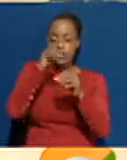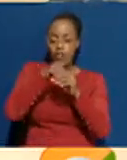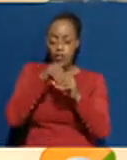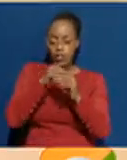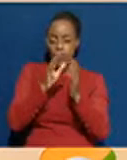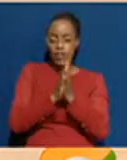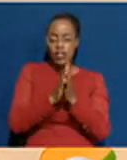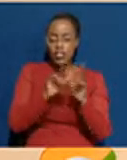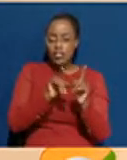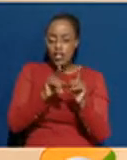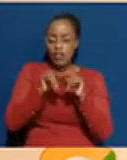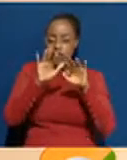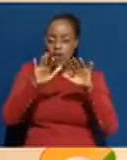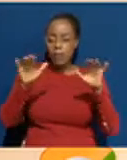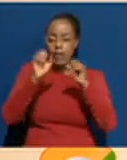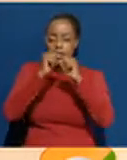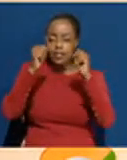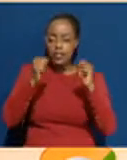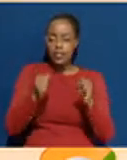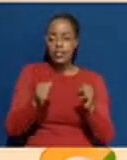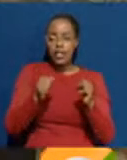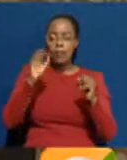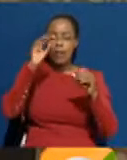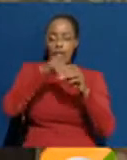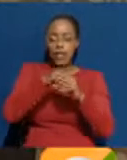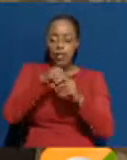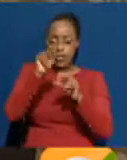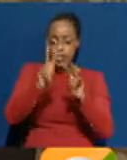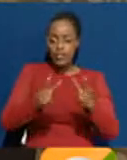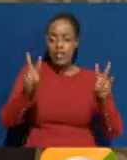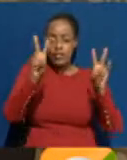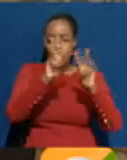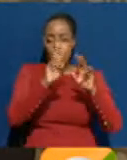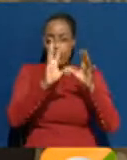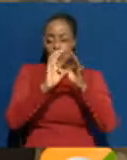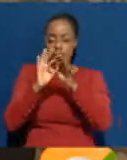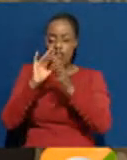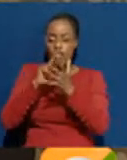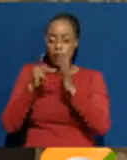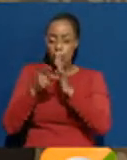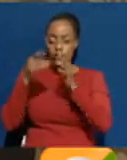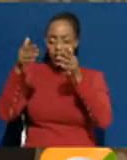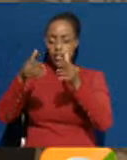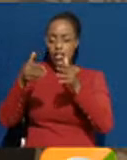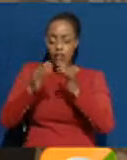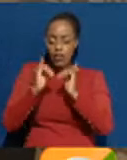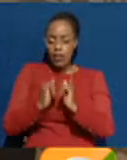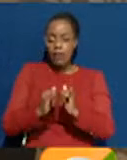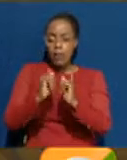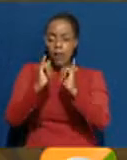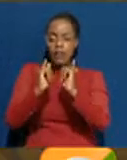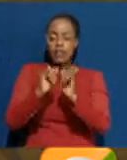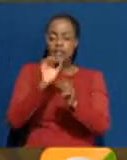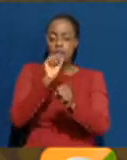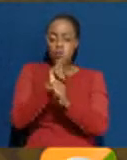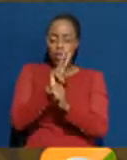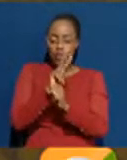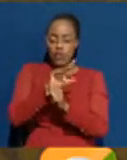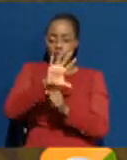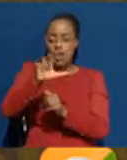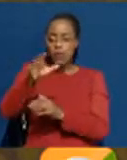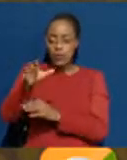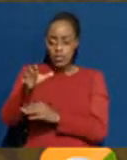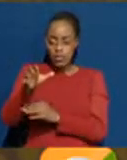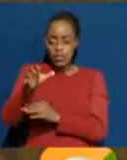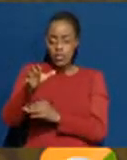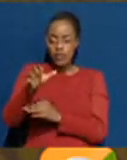and resilient market systems in the said value chains. The project is currently being implemented in 12